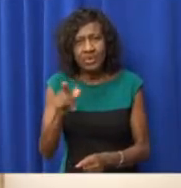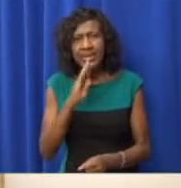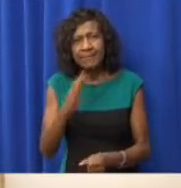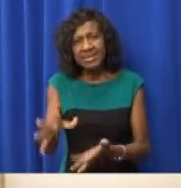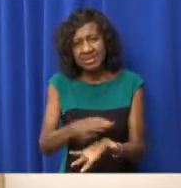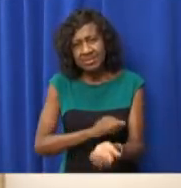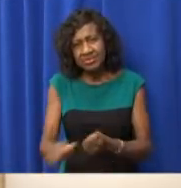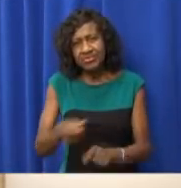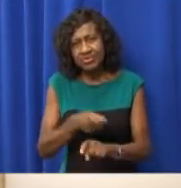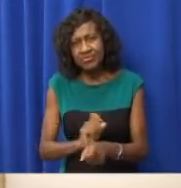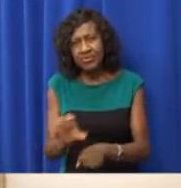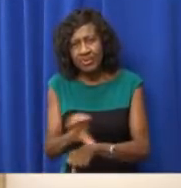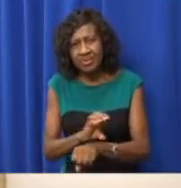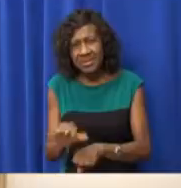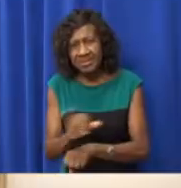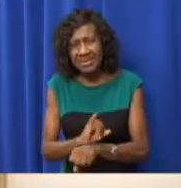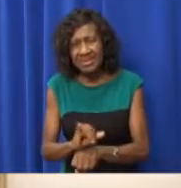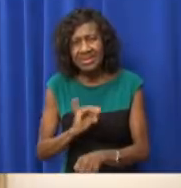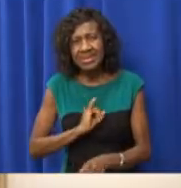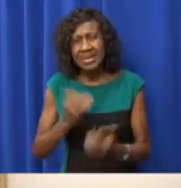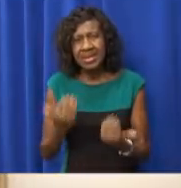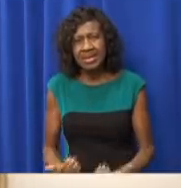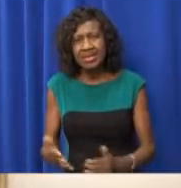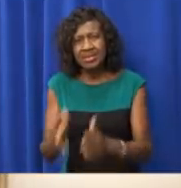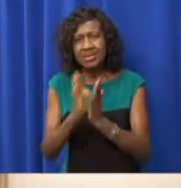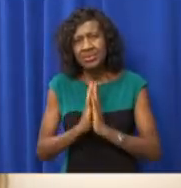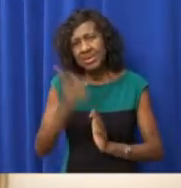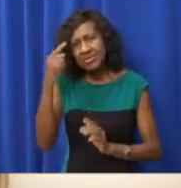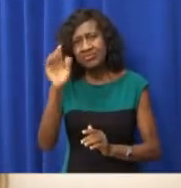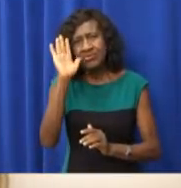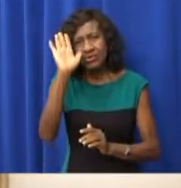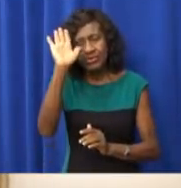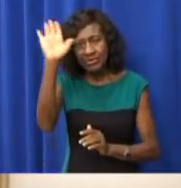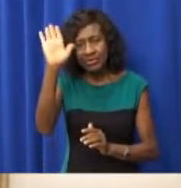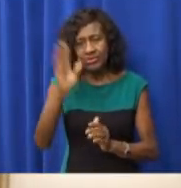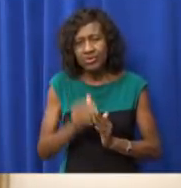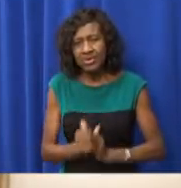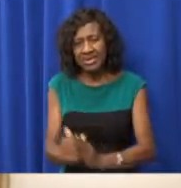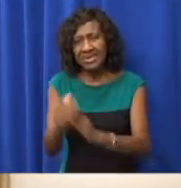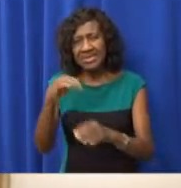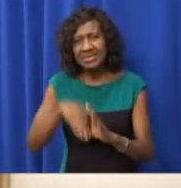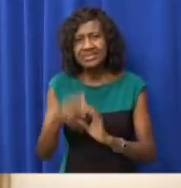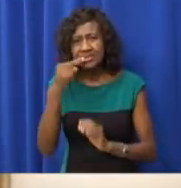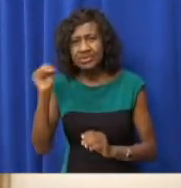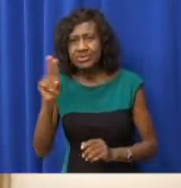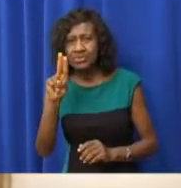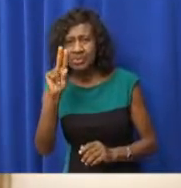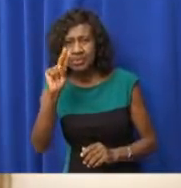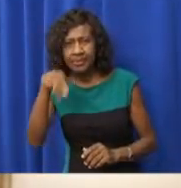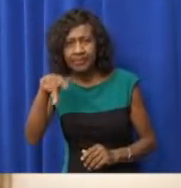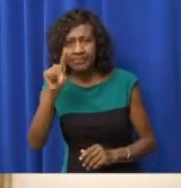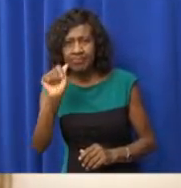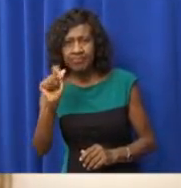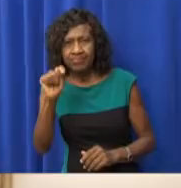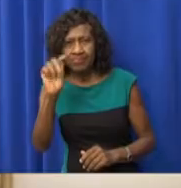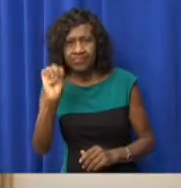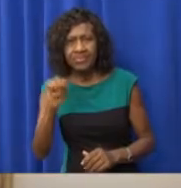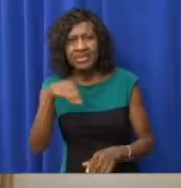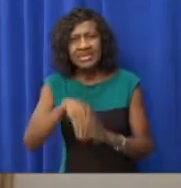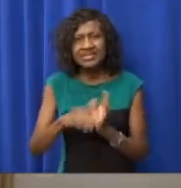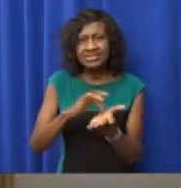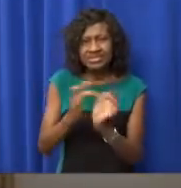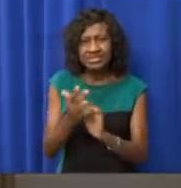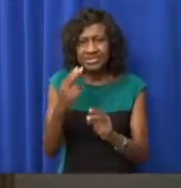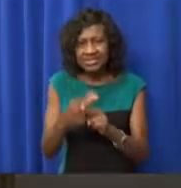Lord. I now ask for your guidance in this press conference. In Jesus' name,